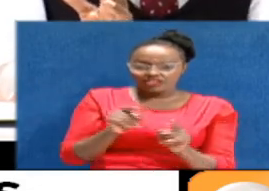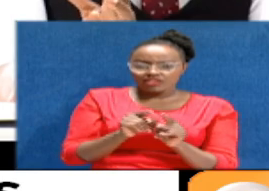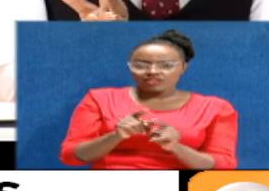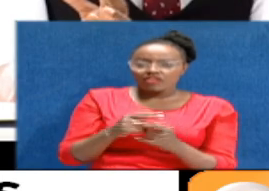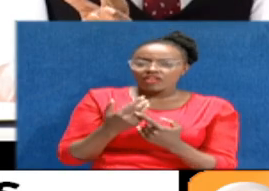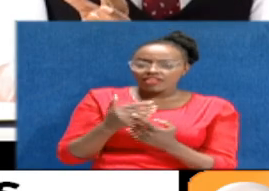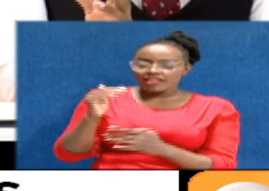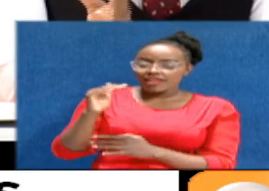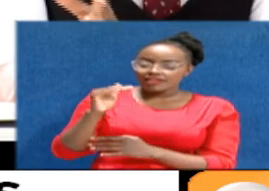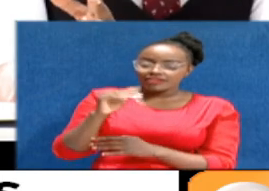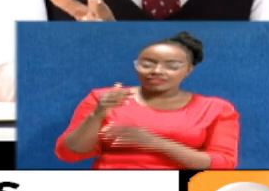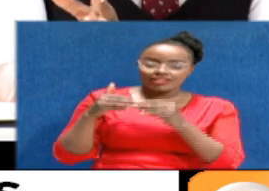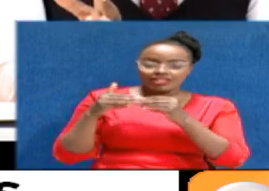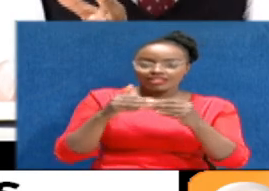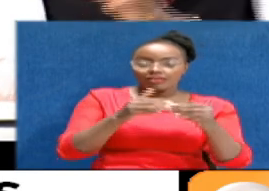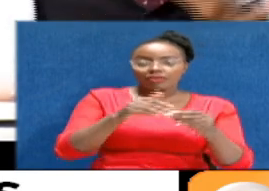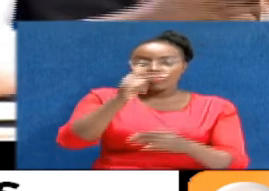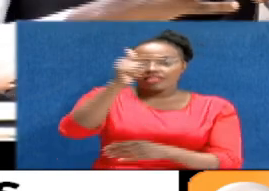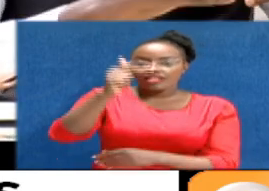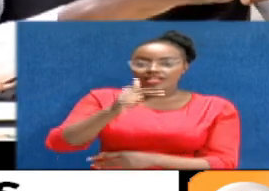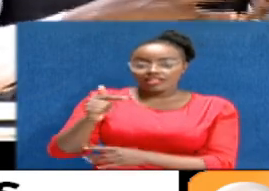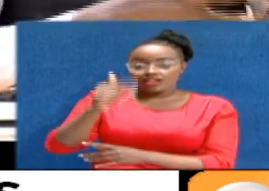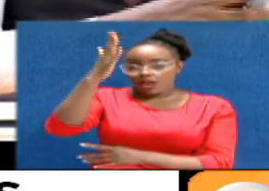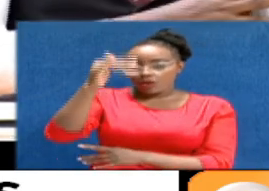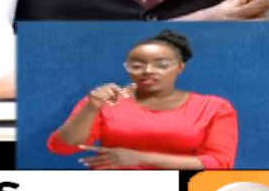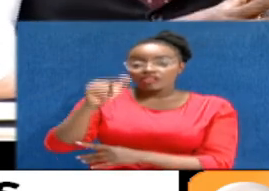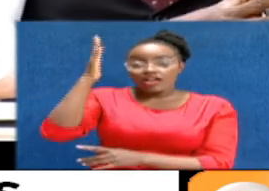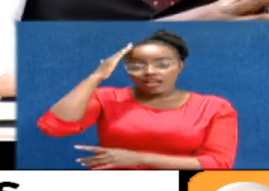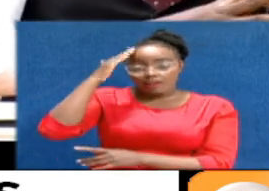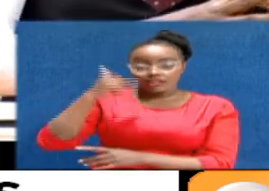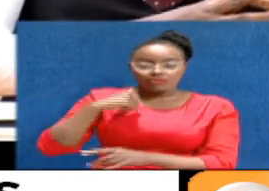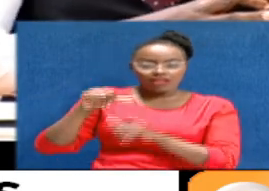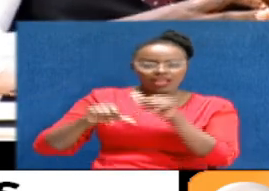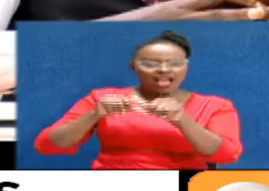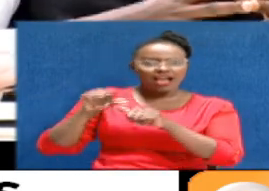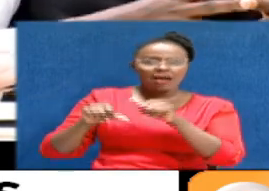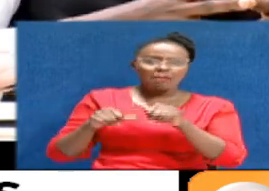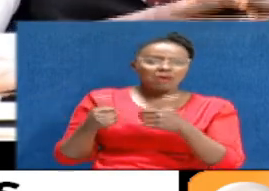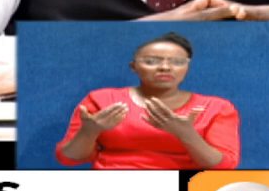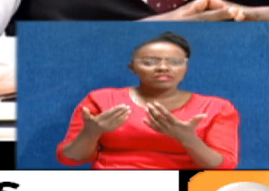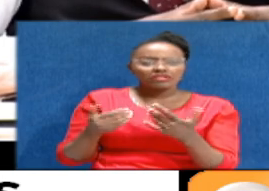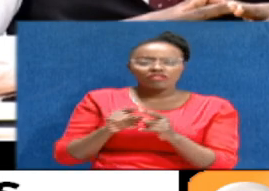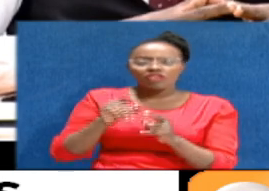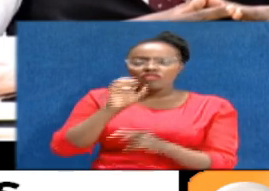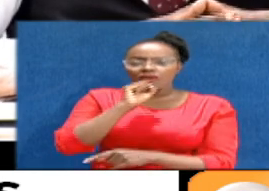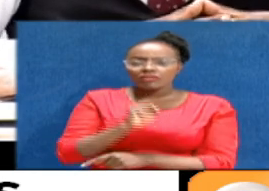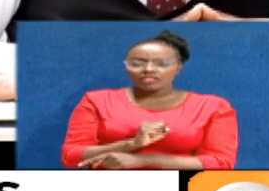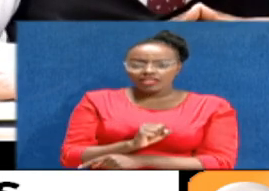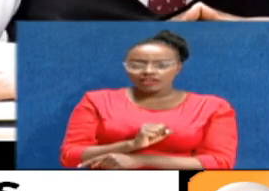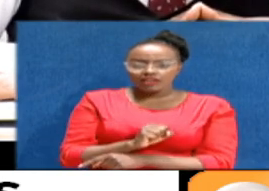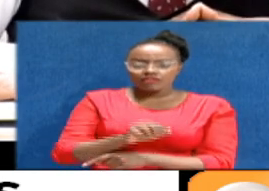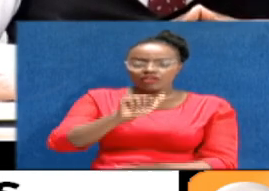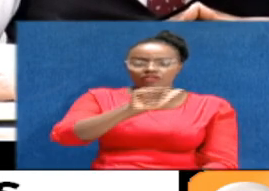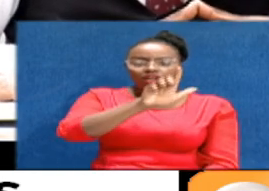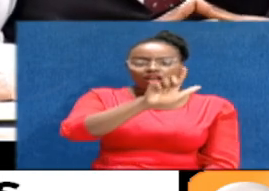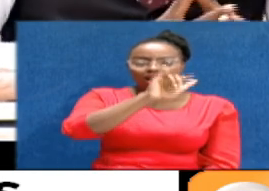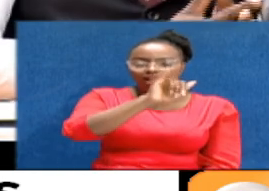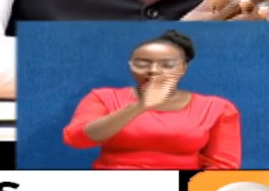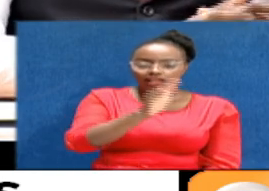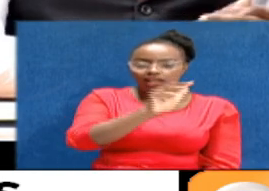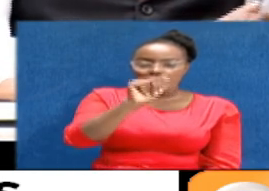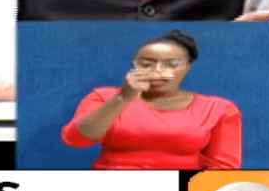Zanzibari variant of leadership in Tanzania, because she reminds me a lot of Mzee Ali Hassan